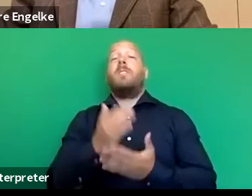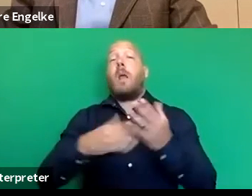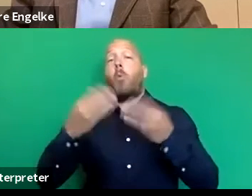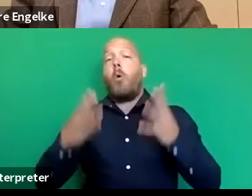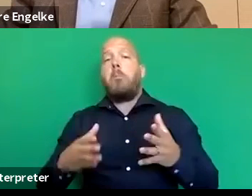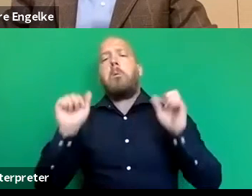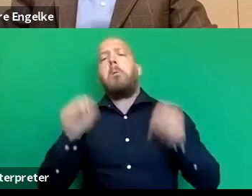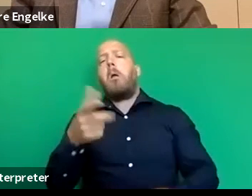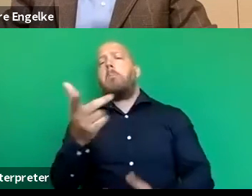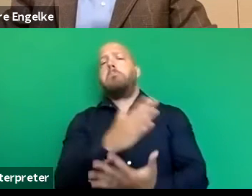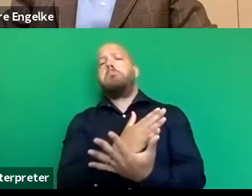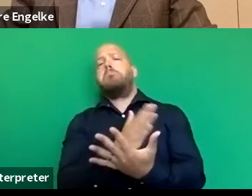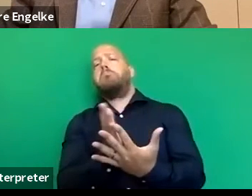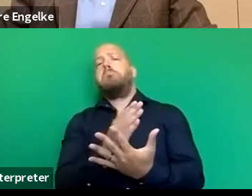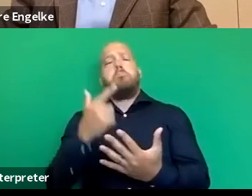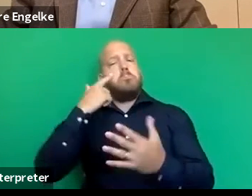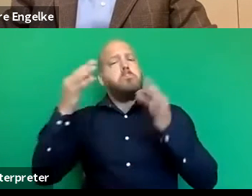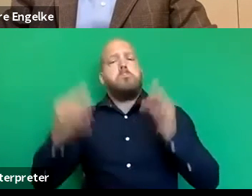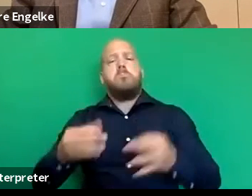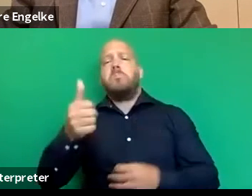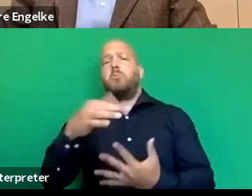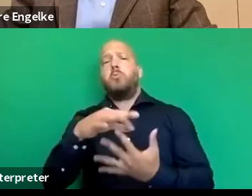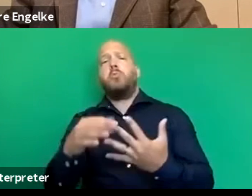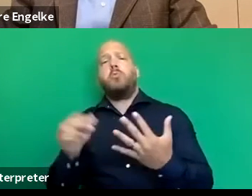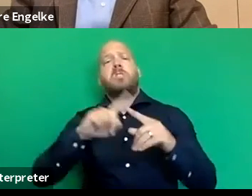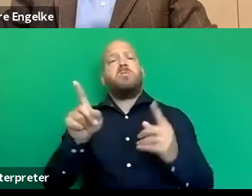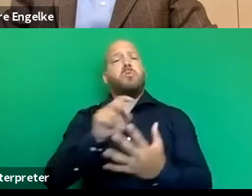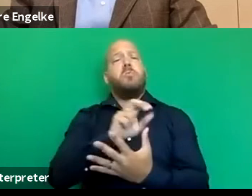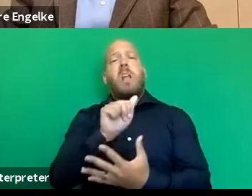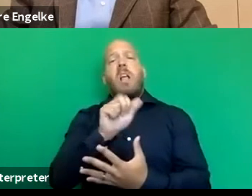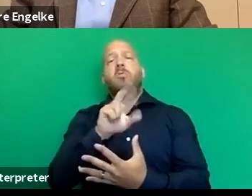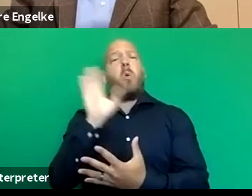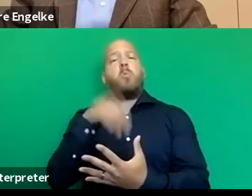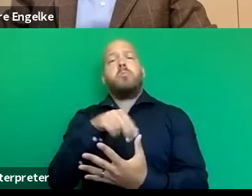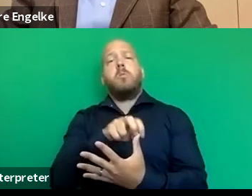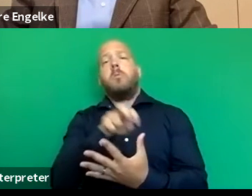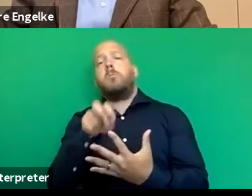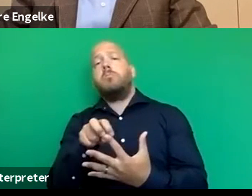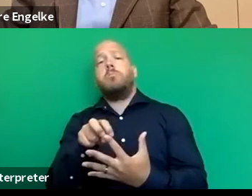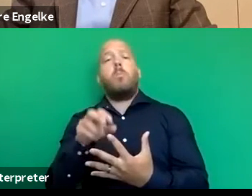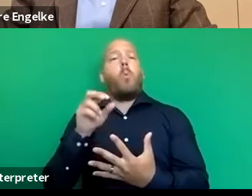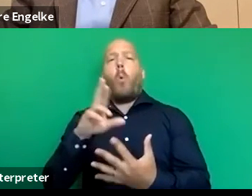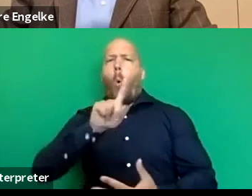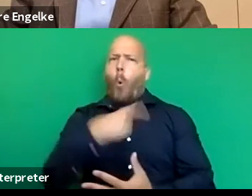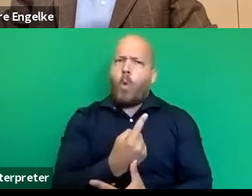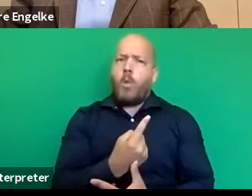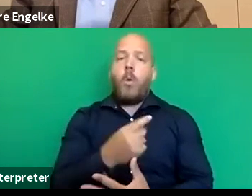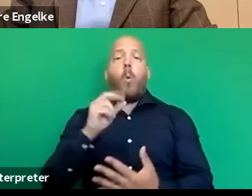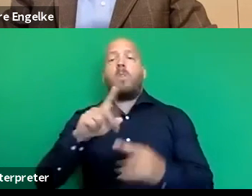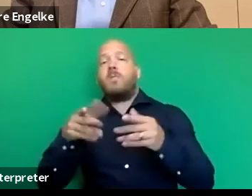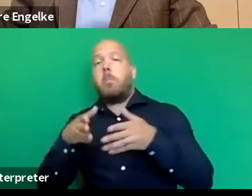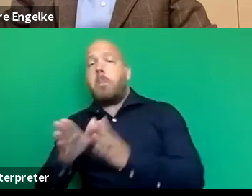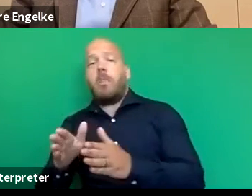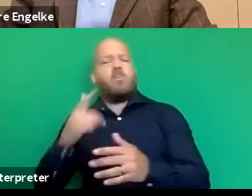those captions via ASR only or some other method, if that's an option with that particular